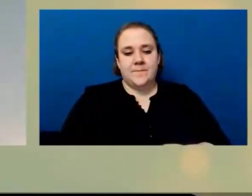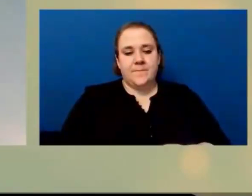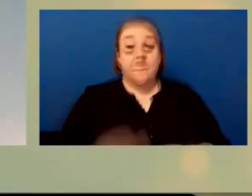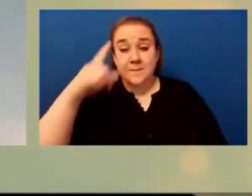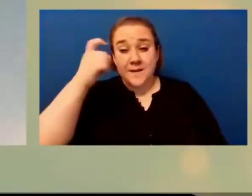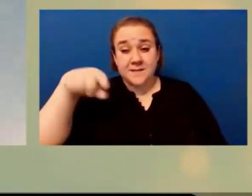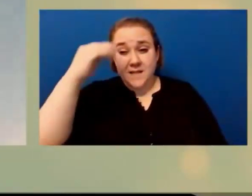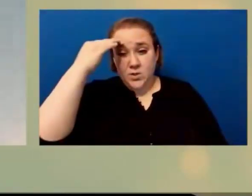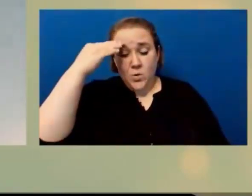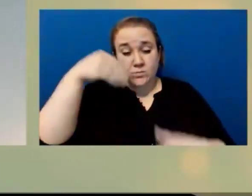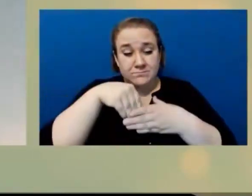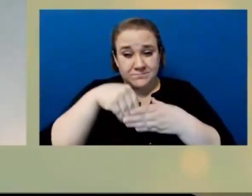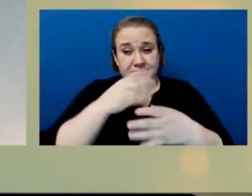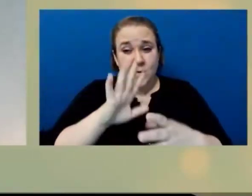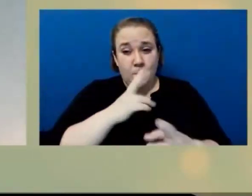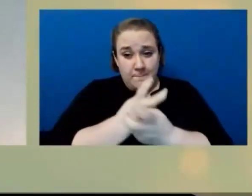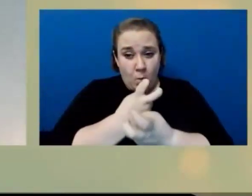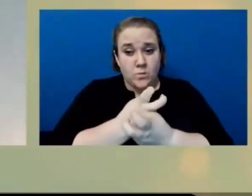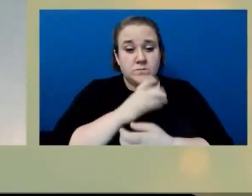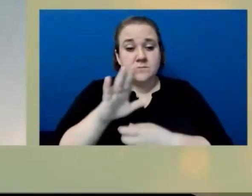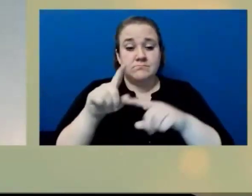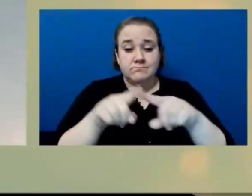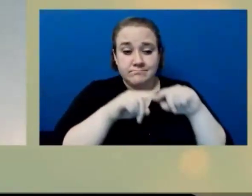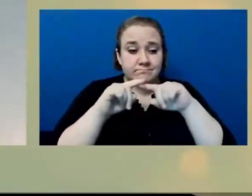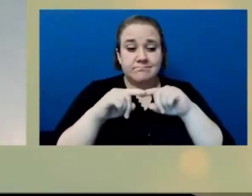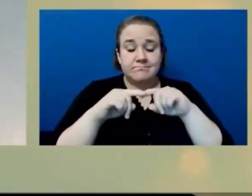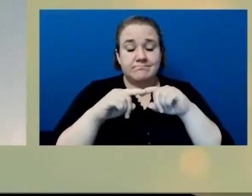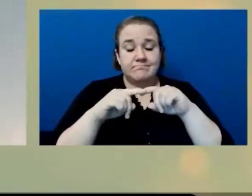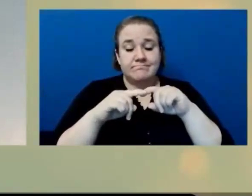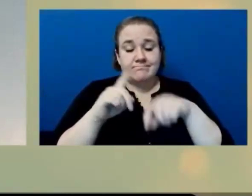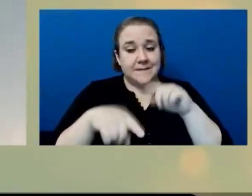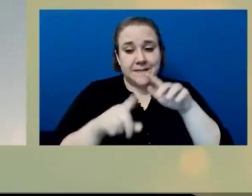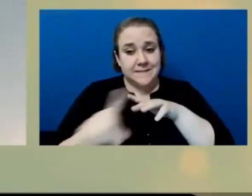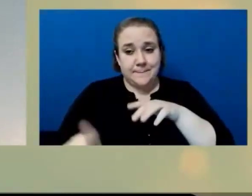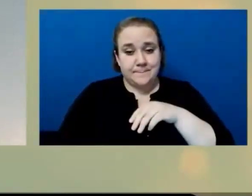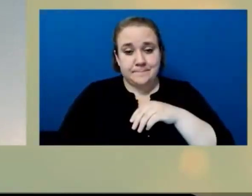dangerous sometimes, it is so sustaining and so beautiful.